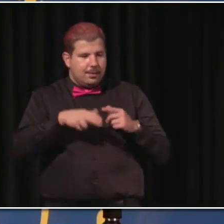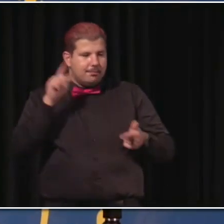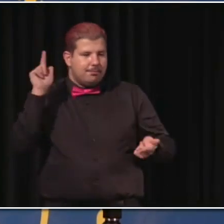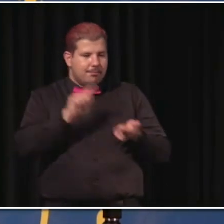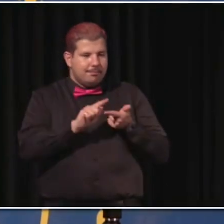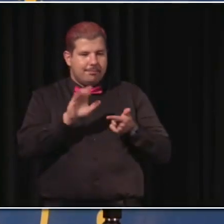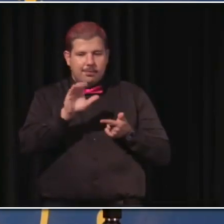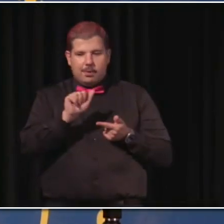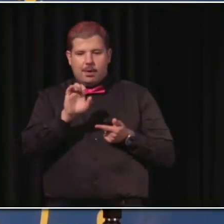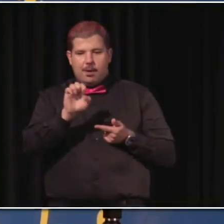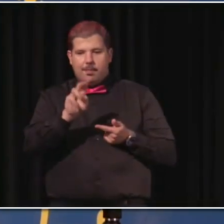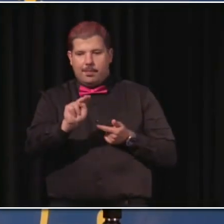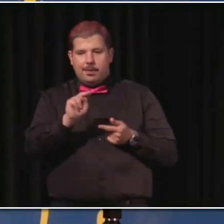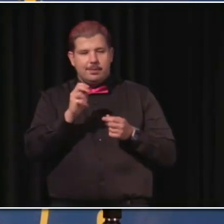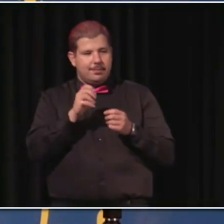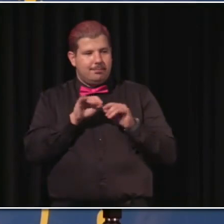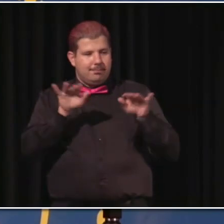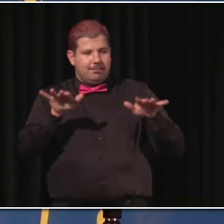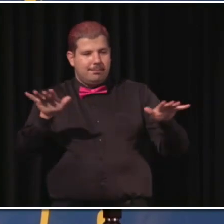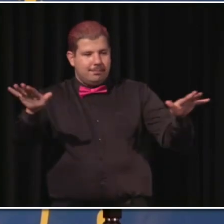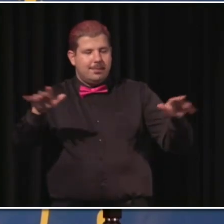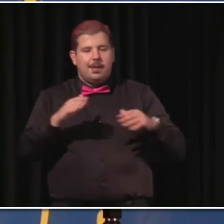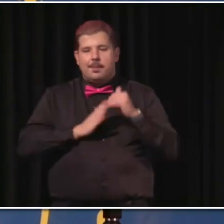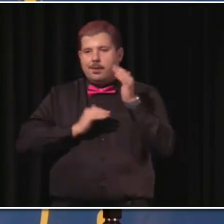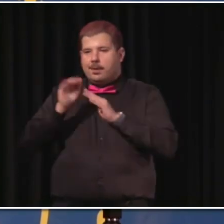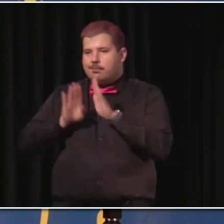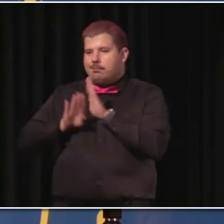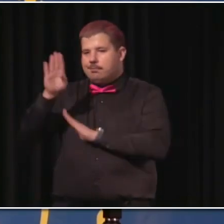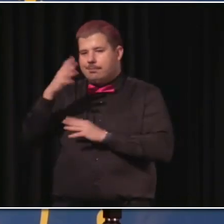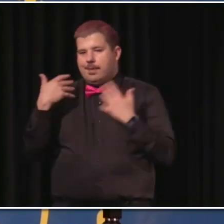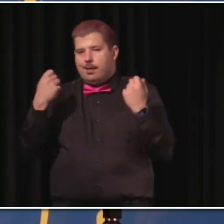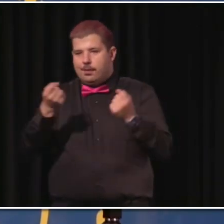and building a healthier food system.